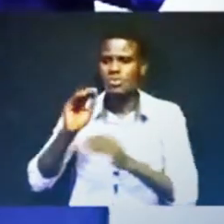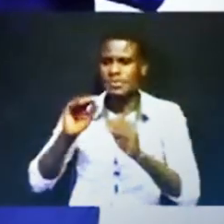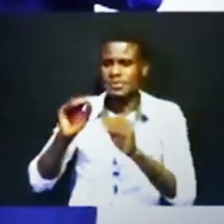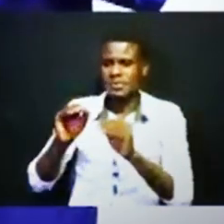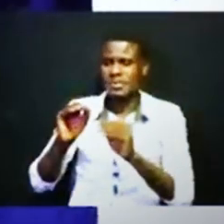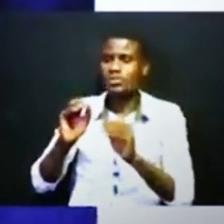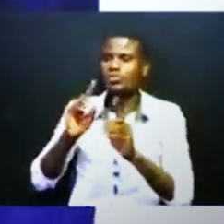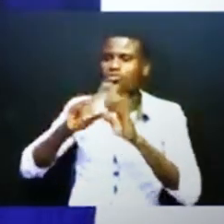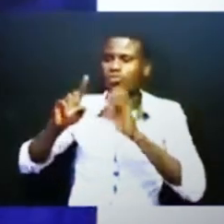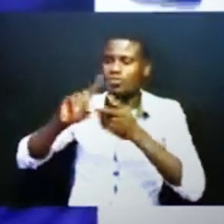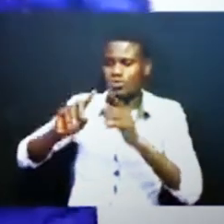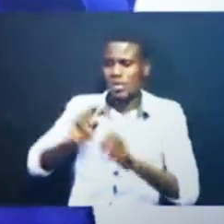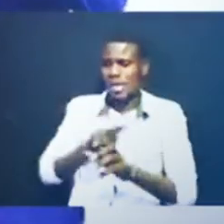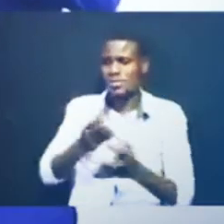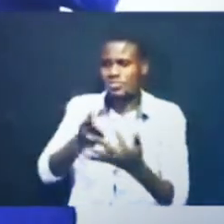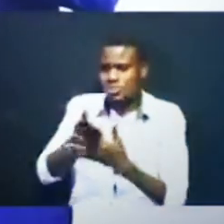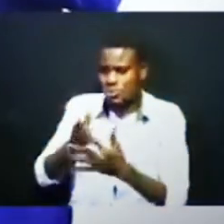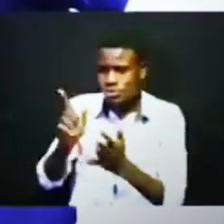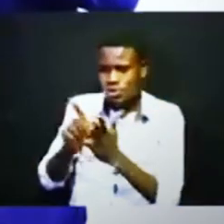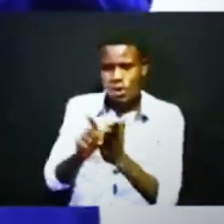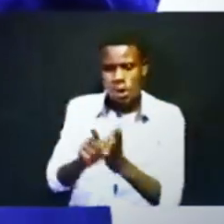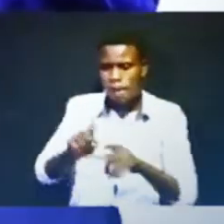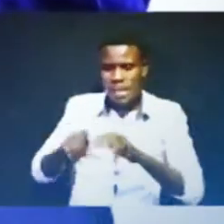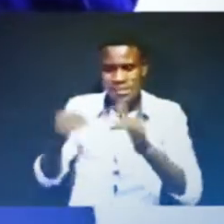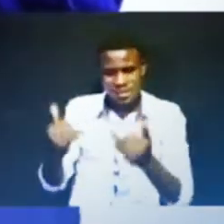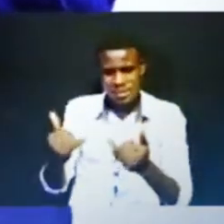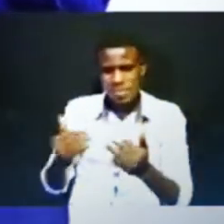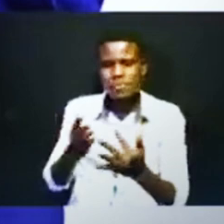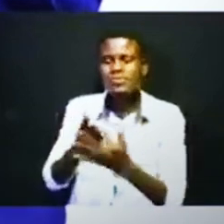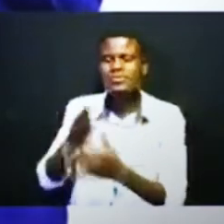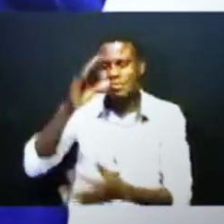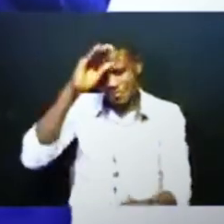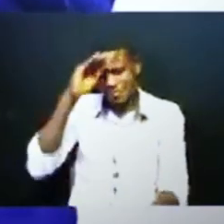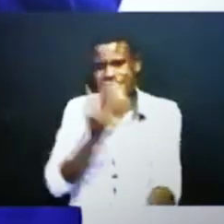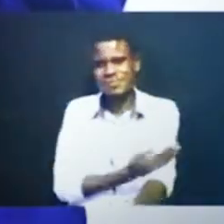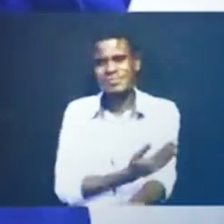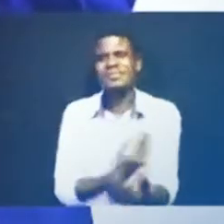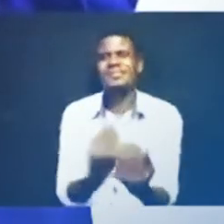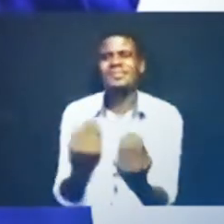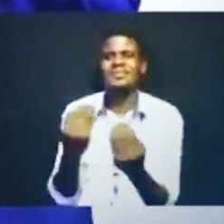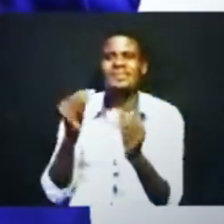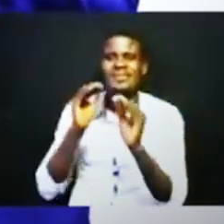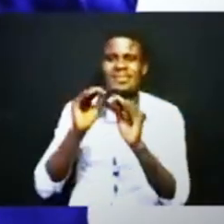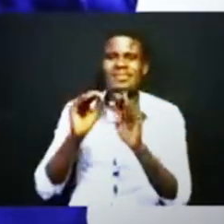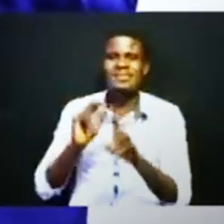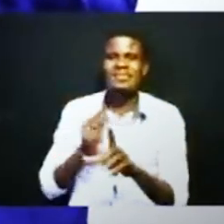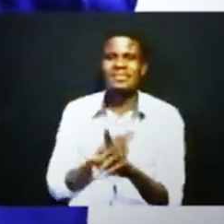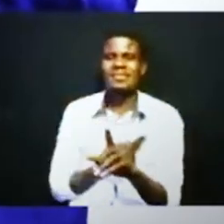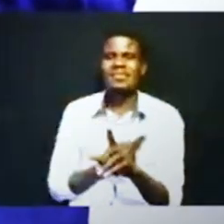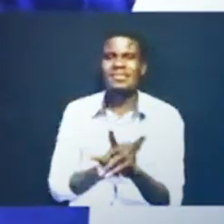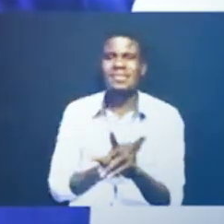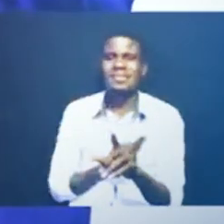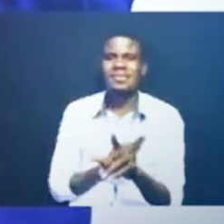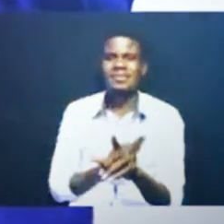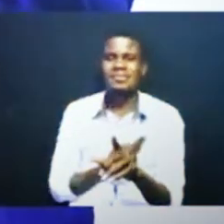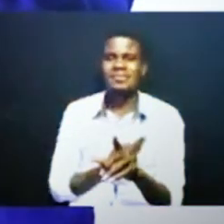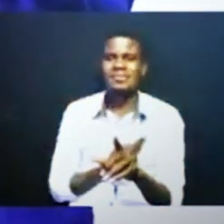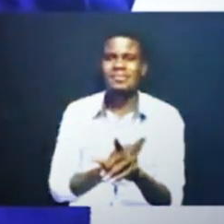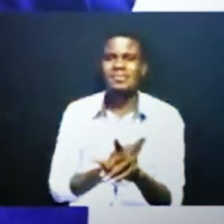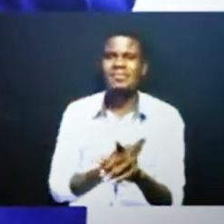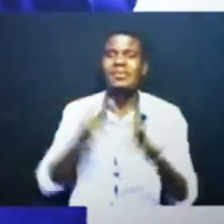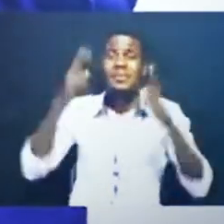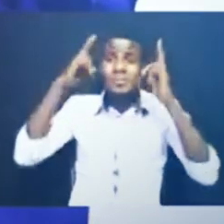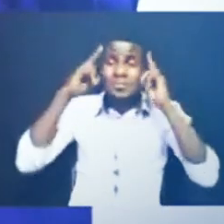Casa Tre, and when Ne, or Namme Benimu, and Ekasa. When Moses, representing the law, and Elijah, representing the